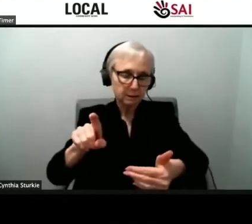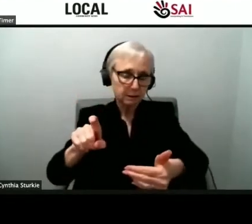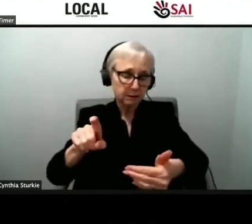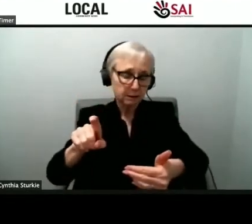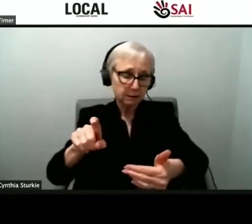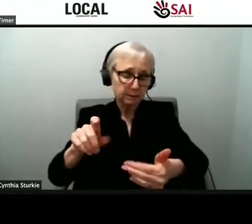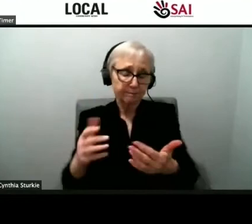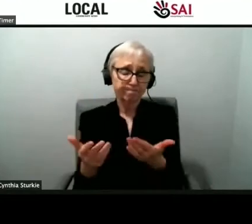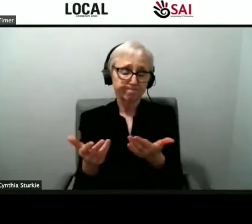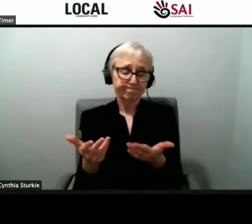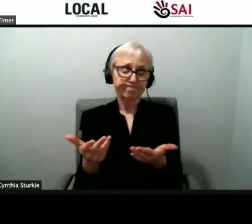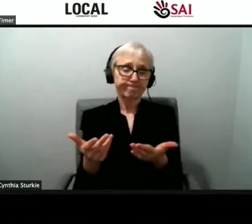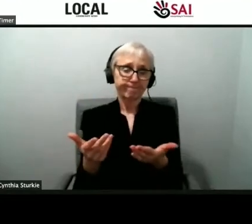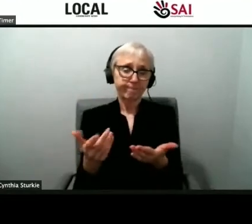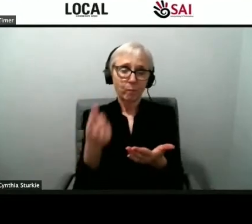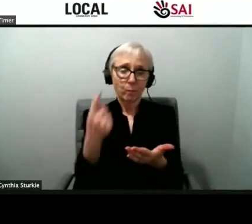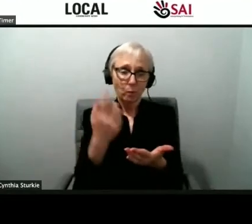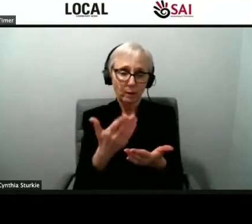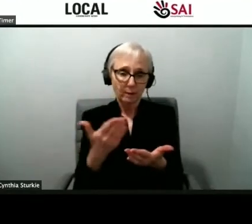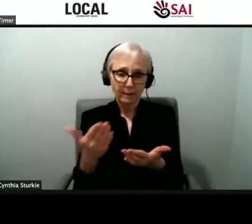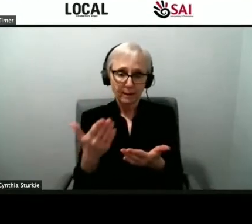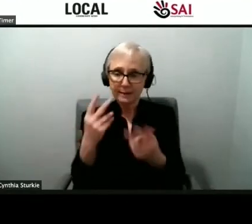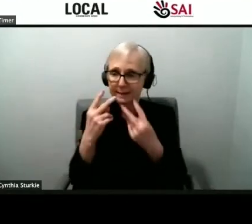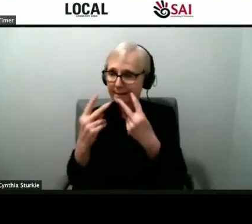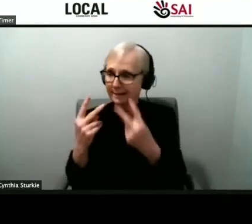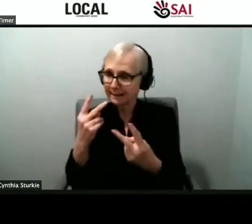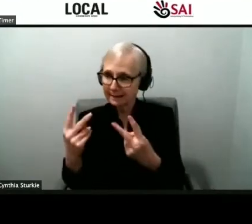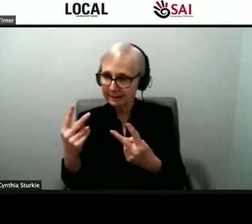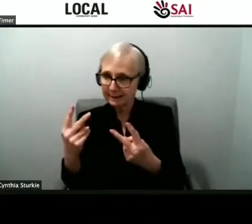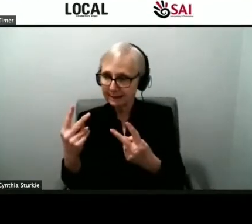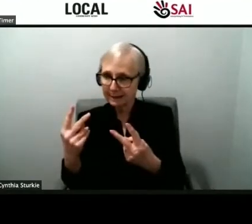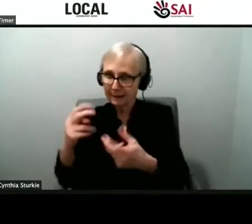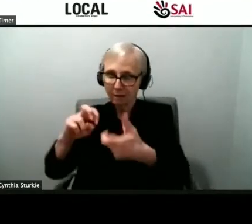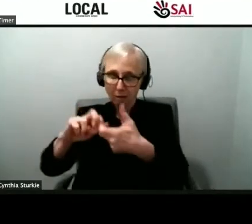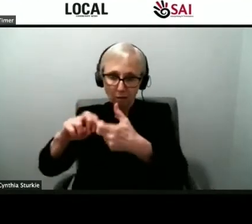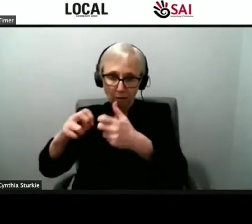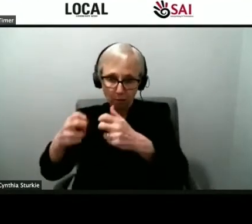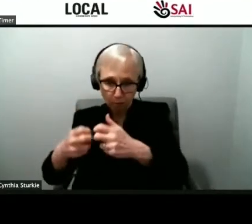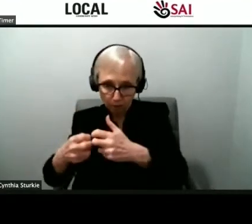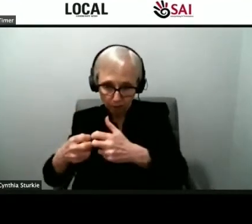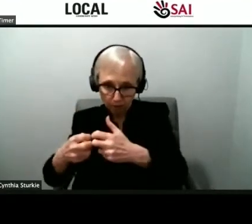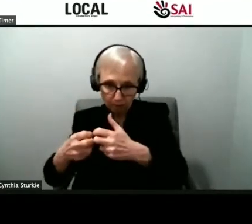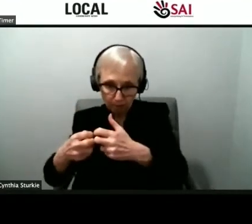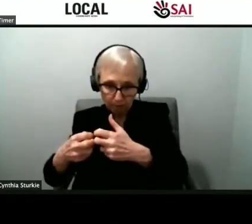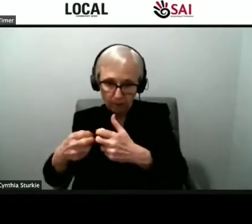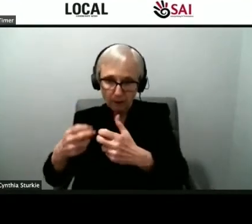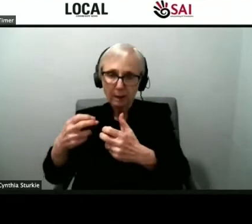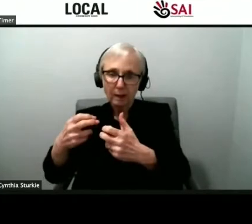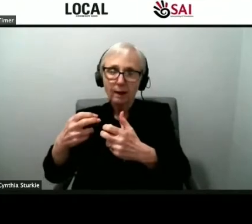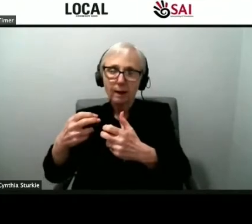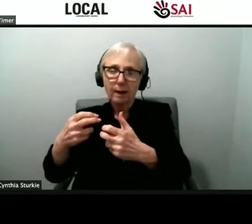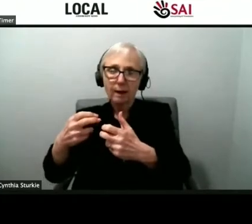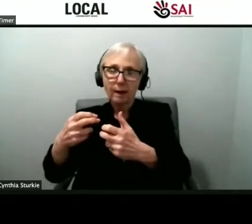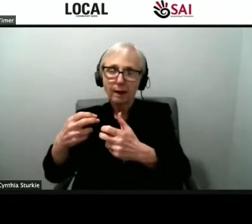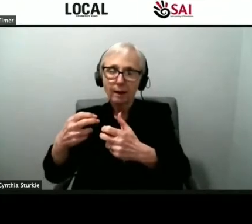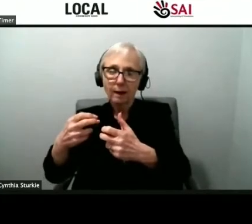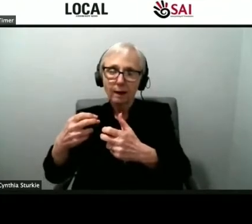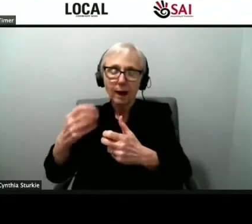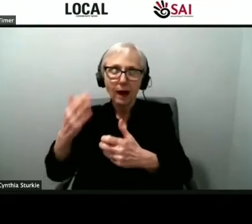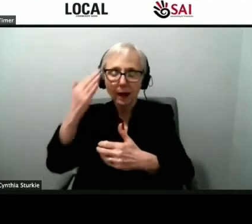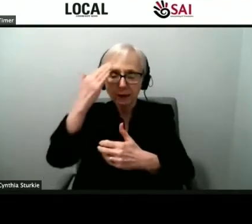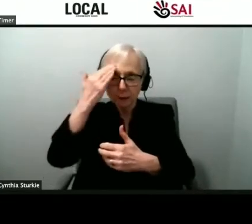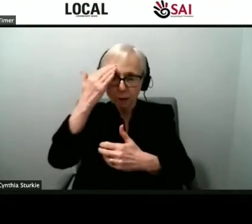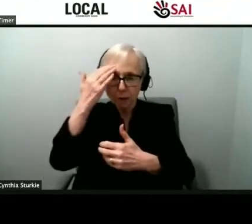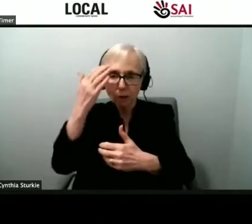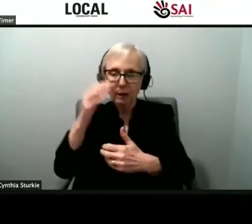Okay. One of the things we have to do is see what's out there and revamp and rethink what's out there. I know, like, the city